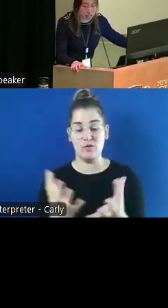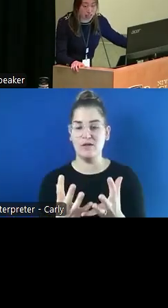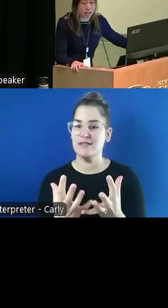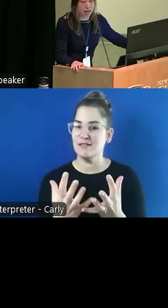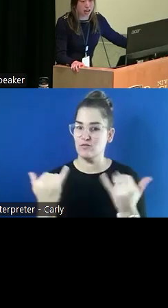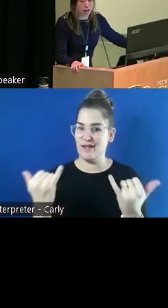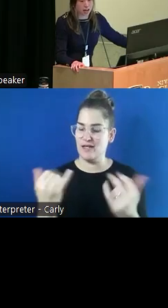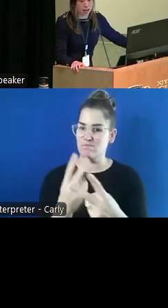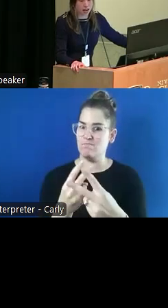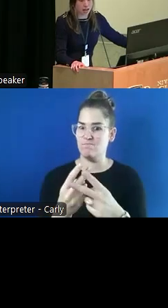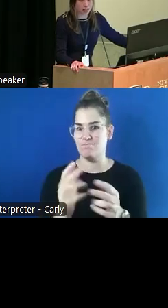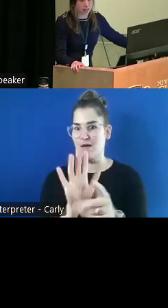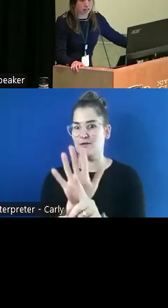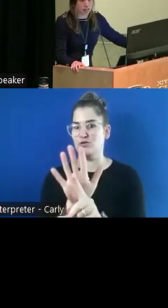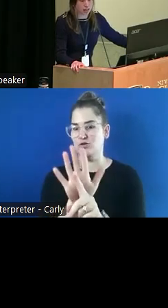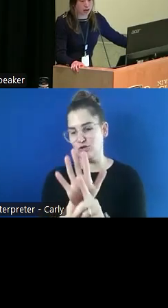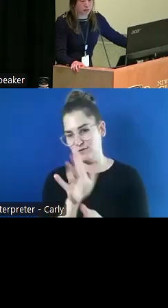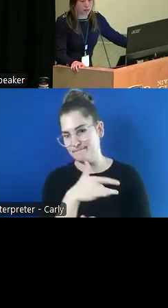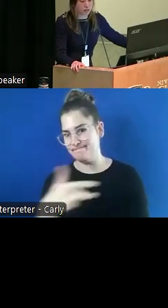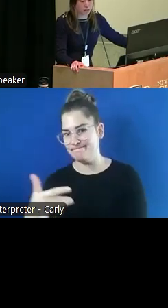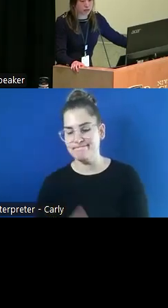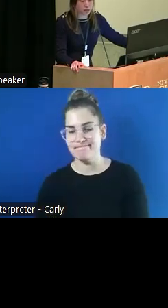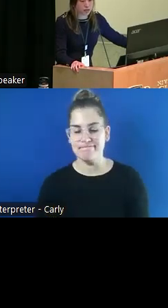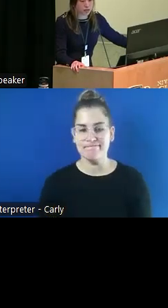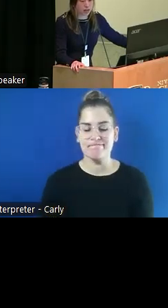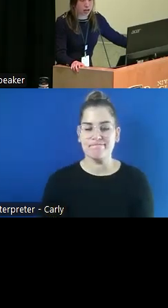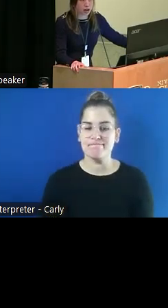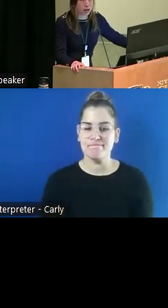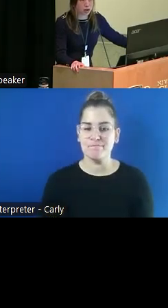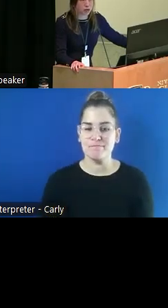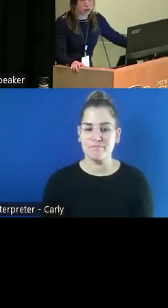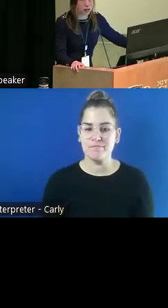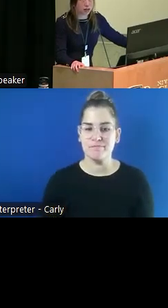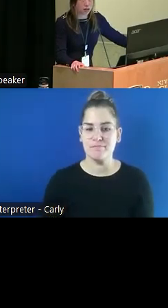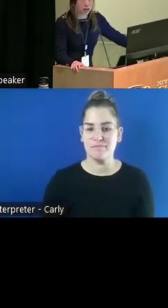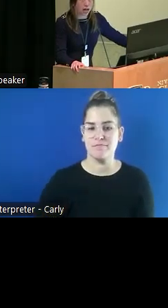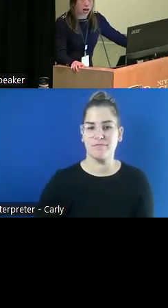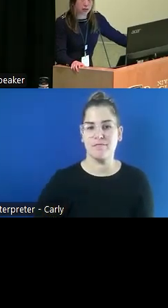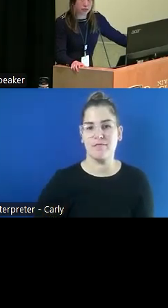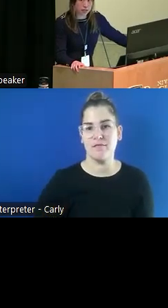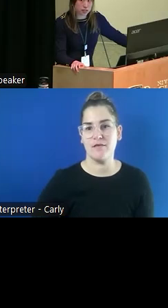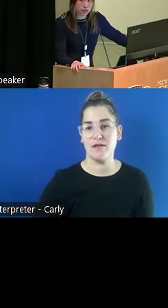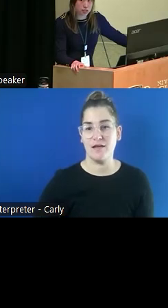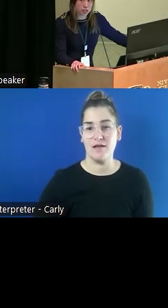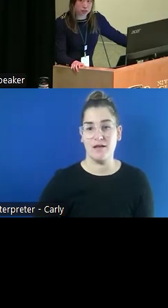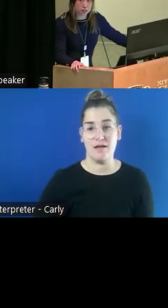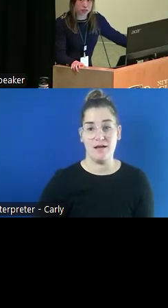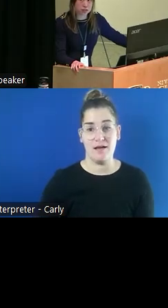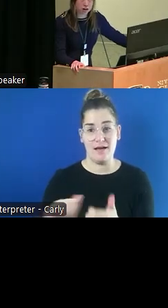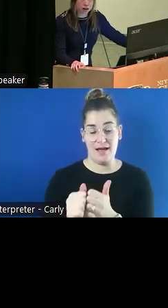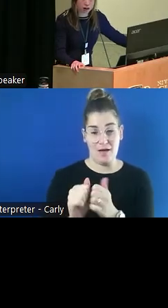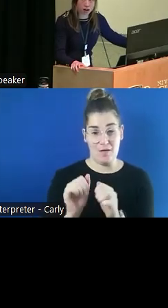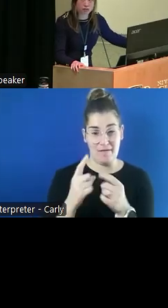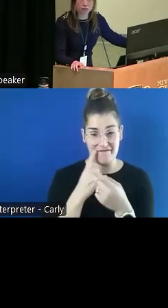trending. And in terms of how effective digital